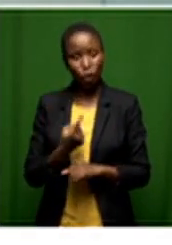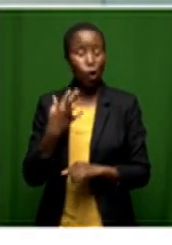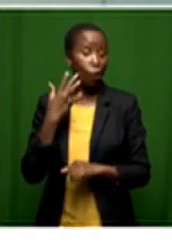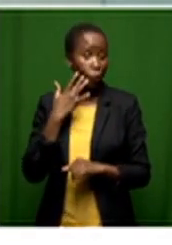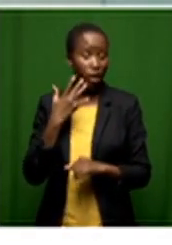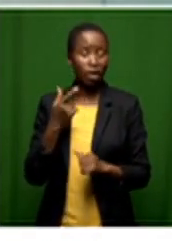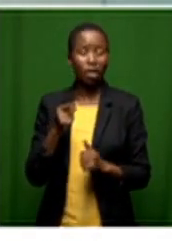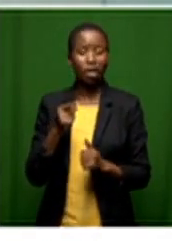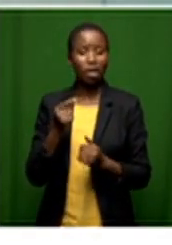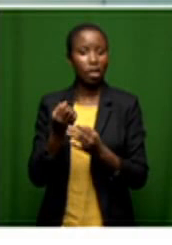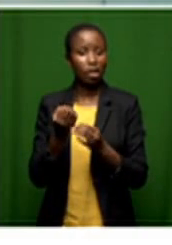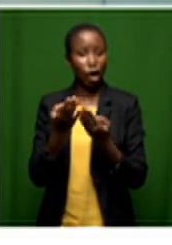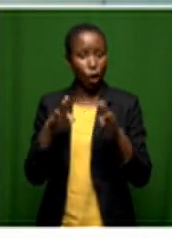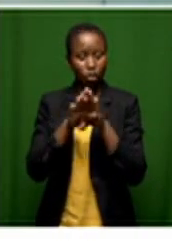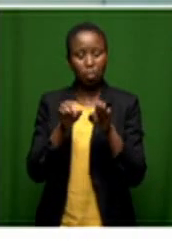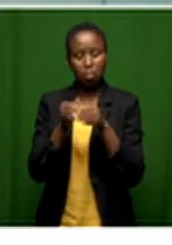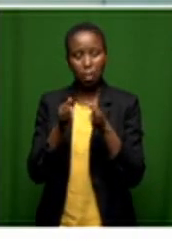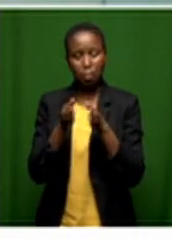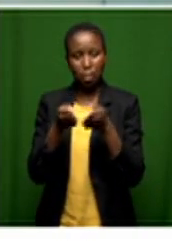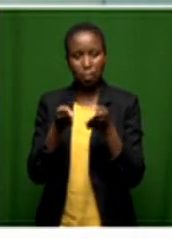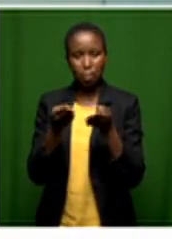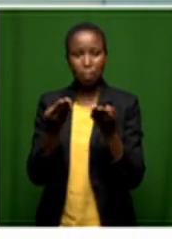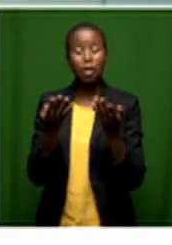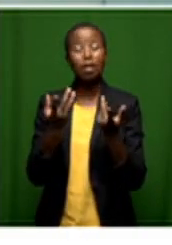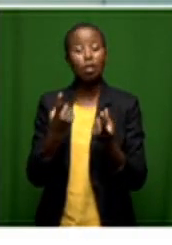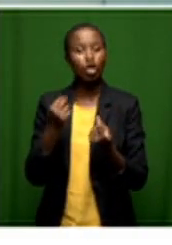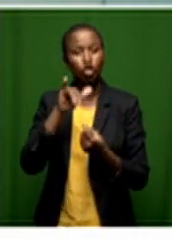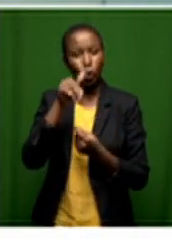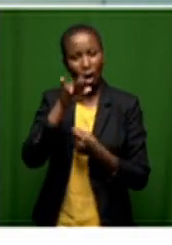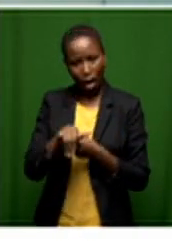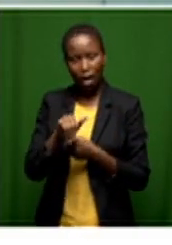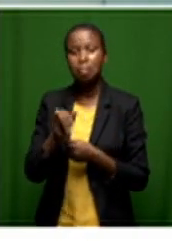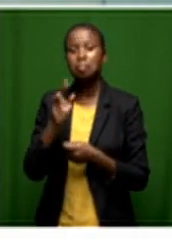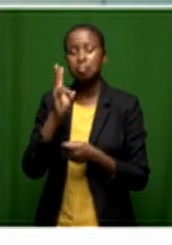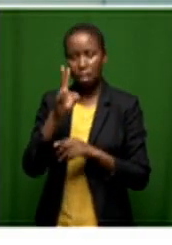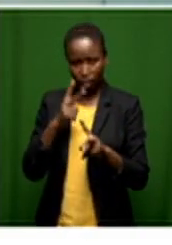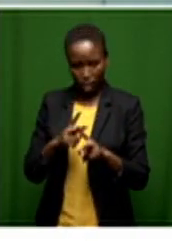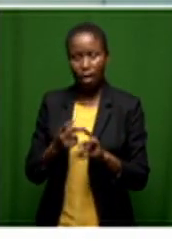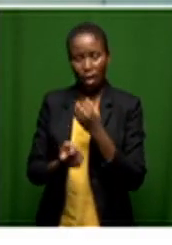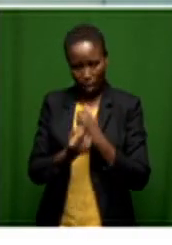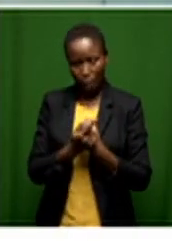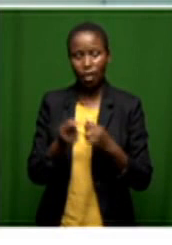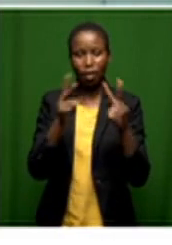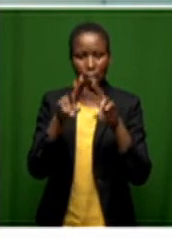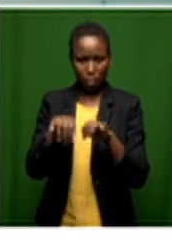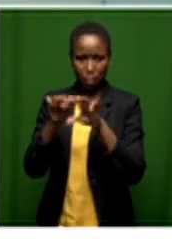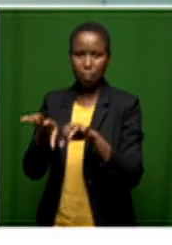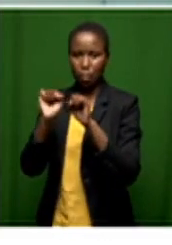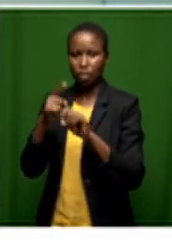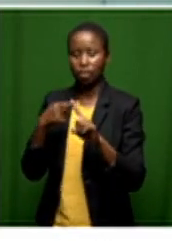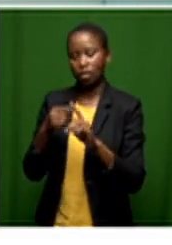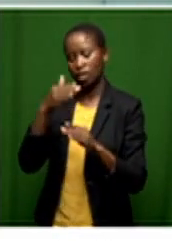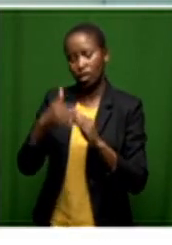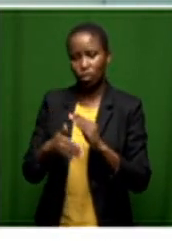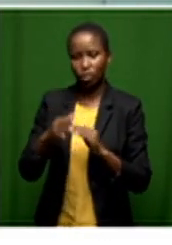levels were loosened by July, we experienced load shedding again, and this increased towards the end of the year as